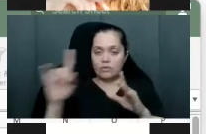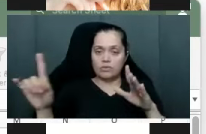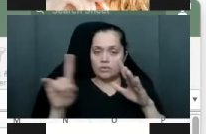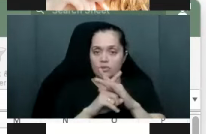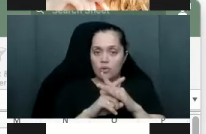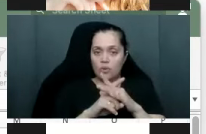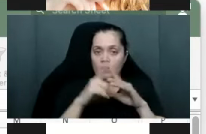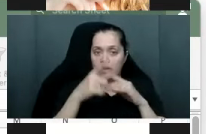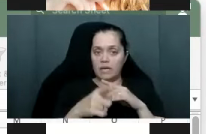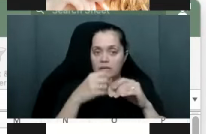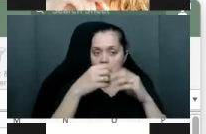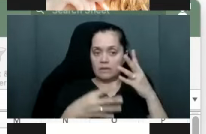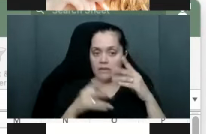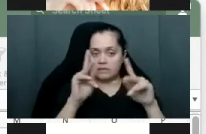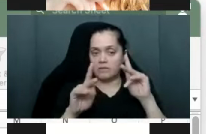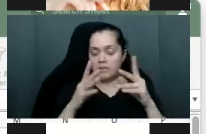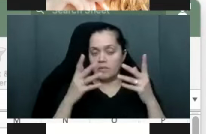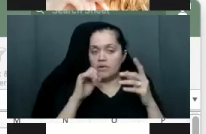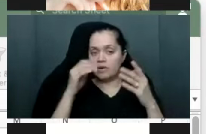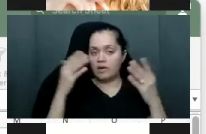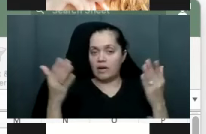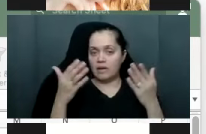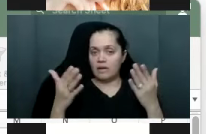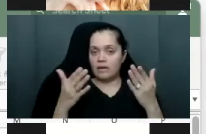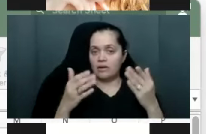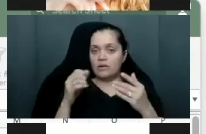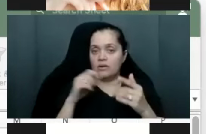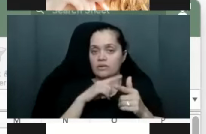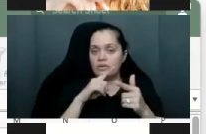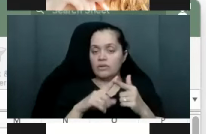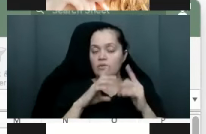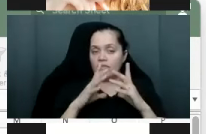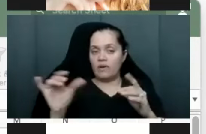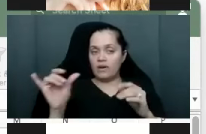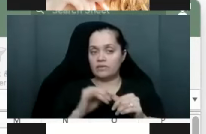the list of people who are here. So that will be fine.